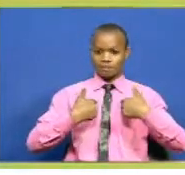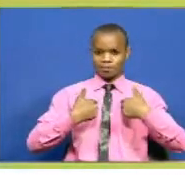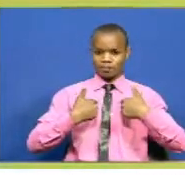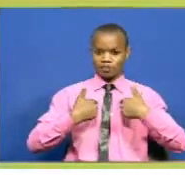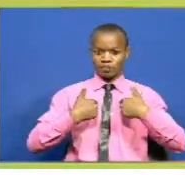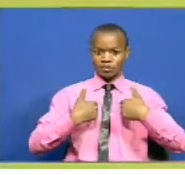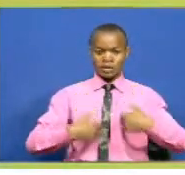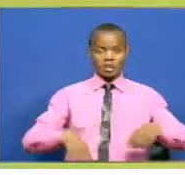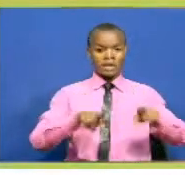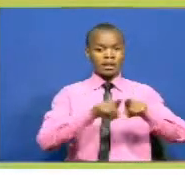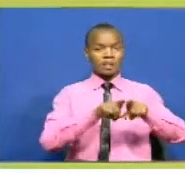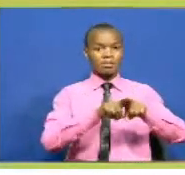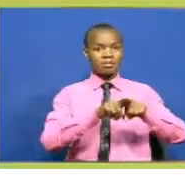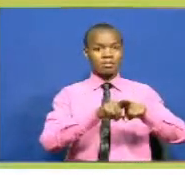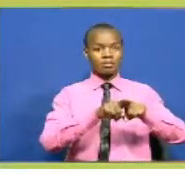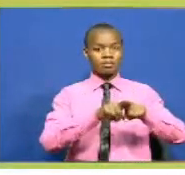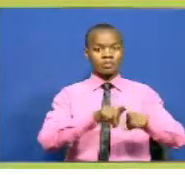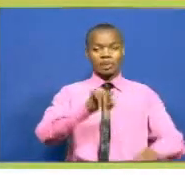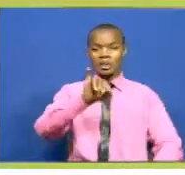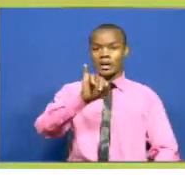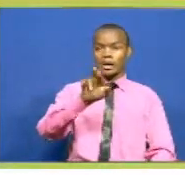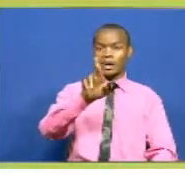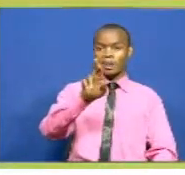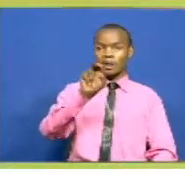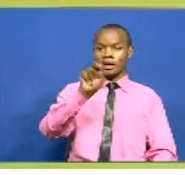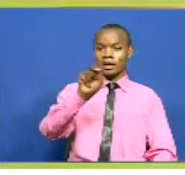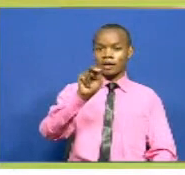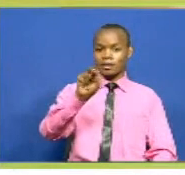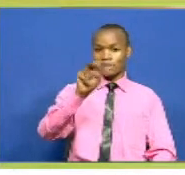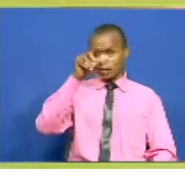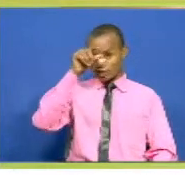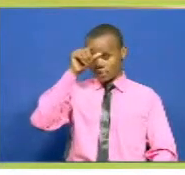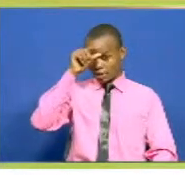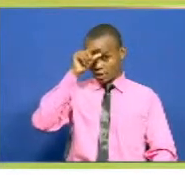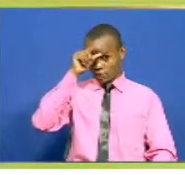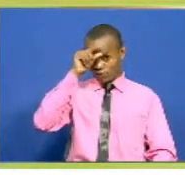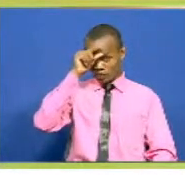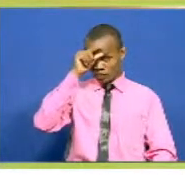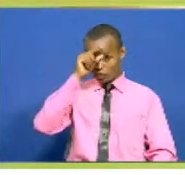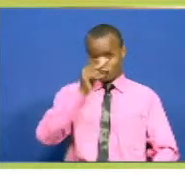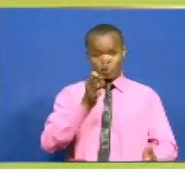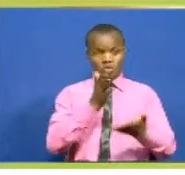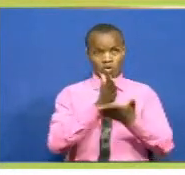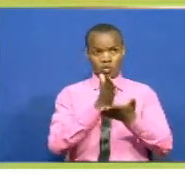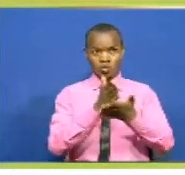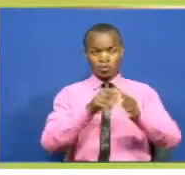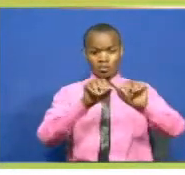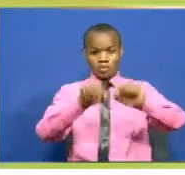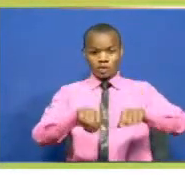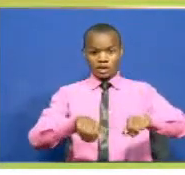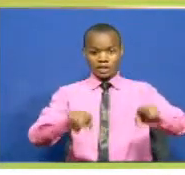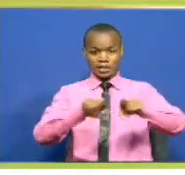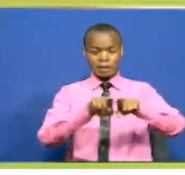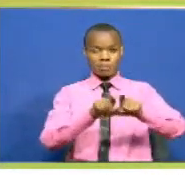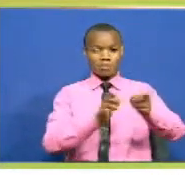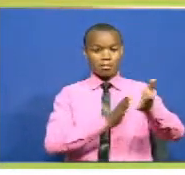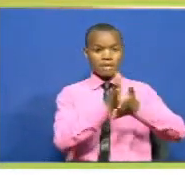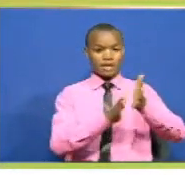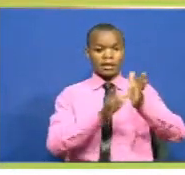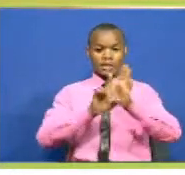the Islamic Republic of Iran, by relying on its capabilities, is trying to